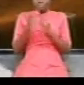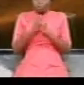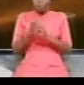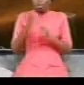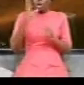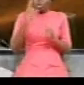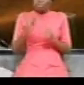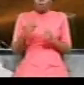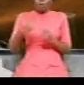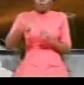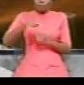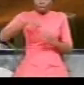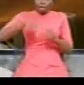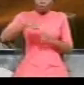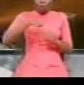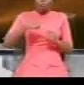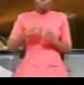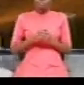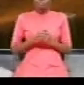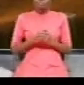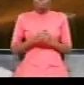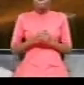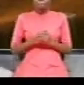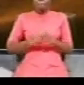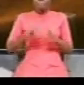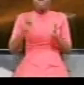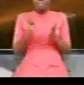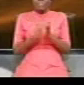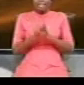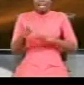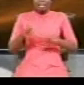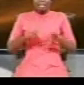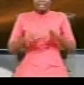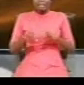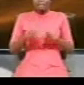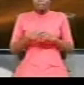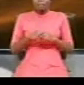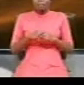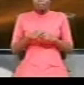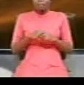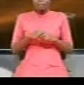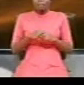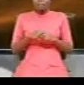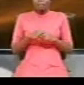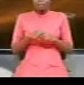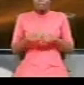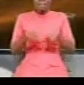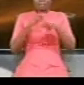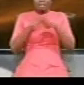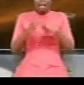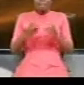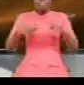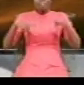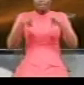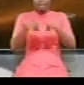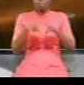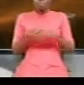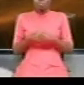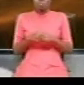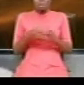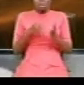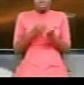communion, no intimacy, no fellowship. That activity lacks value.